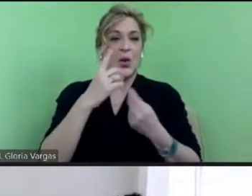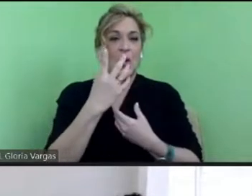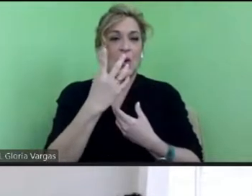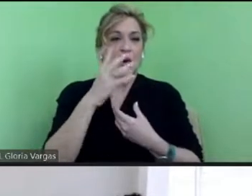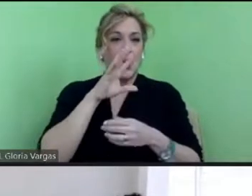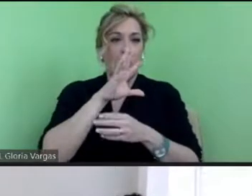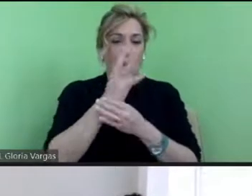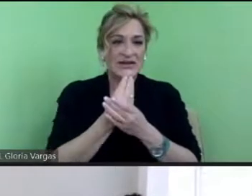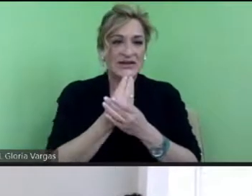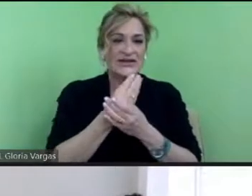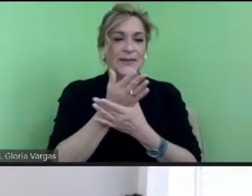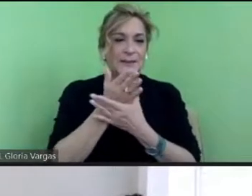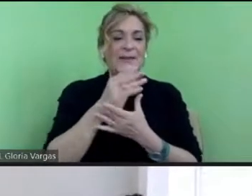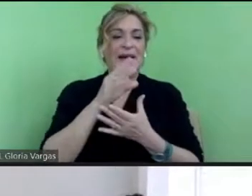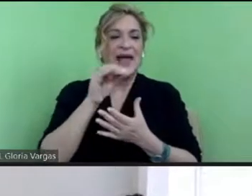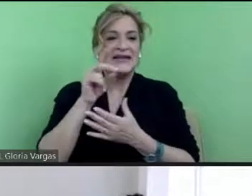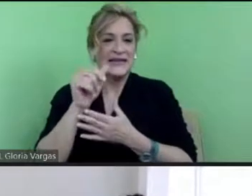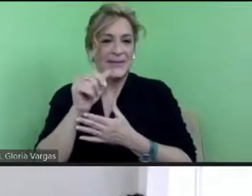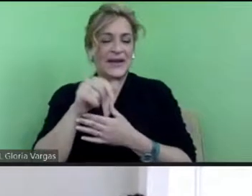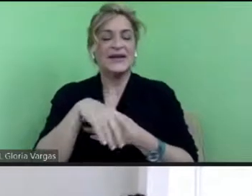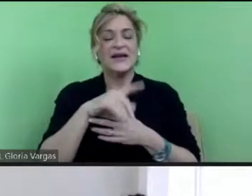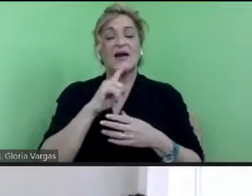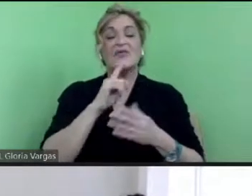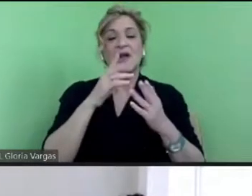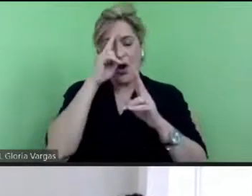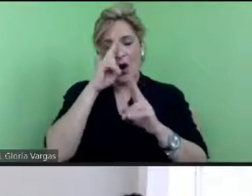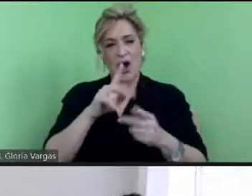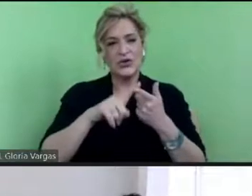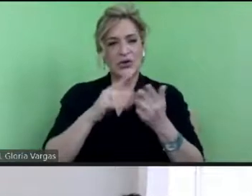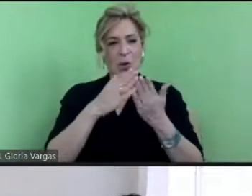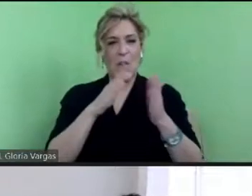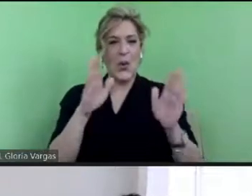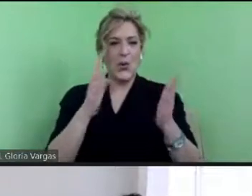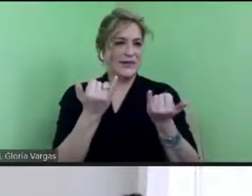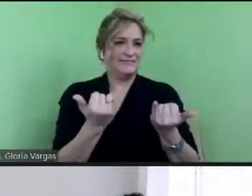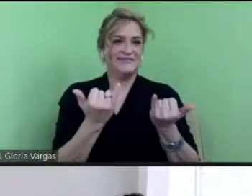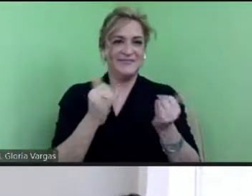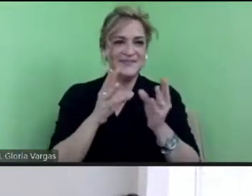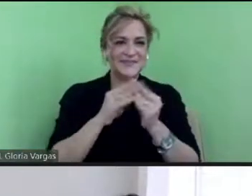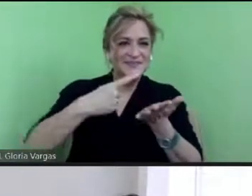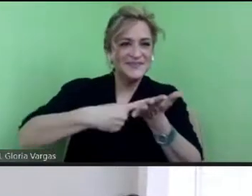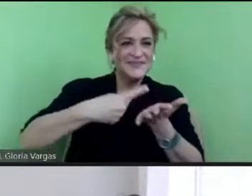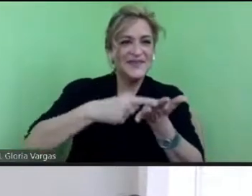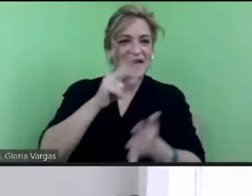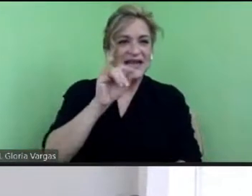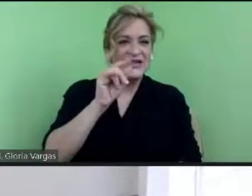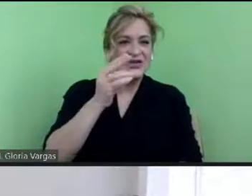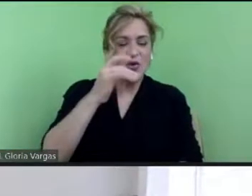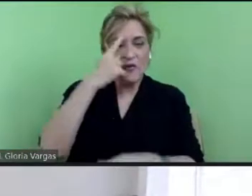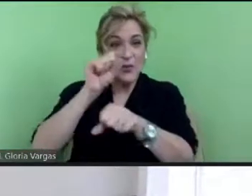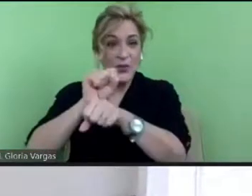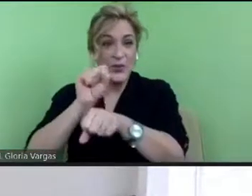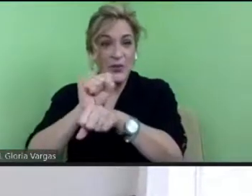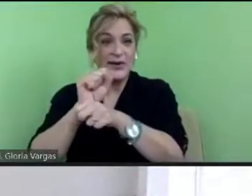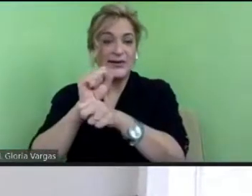am honored to open this session that highlights Keystone's work in employment as a best practice recognized by the Zero